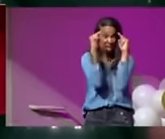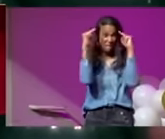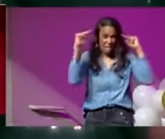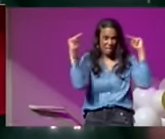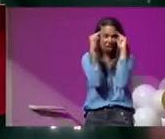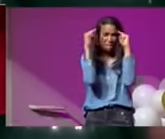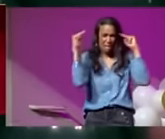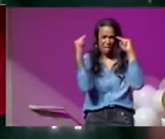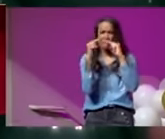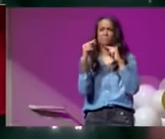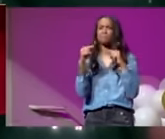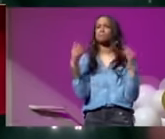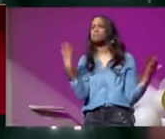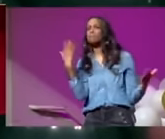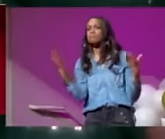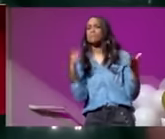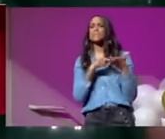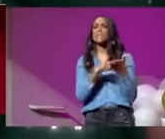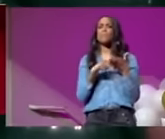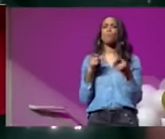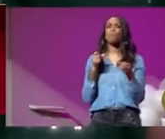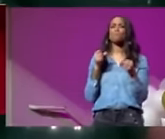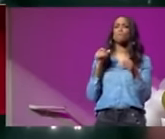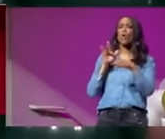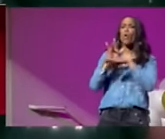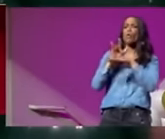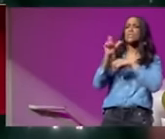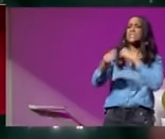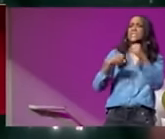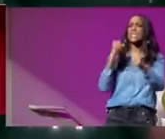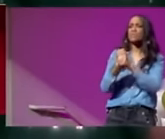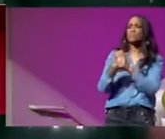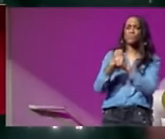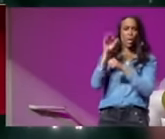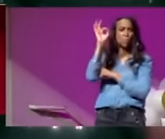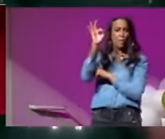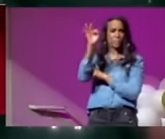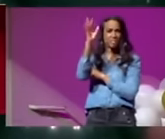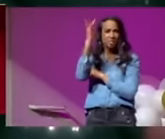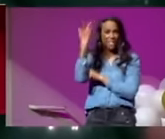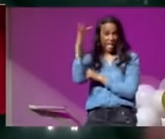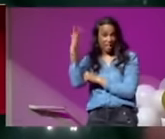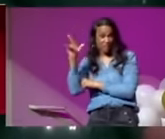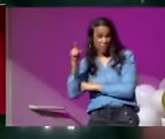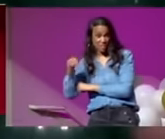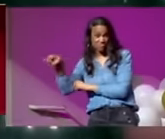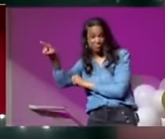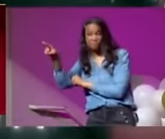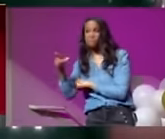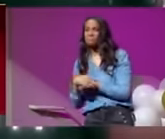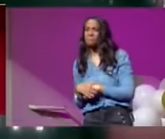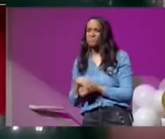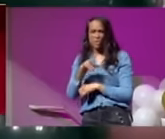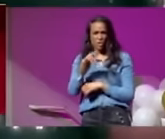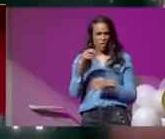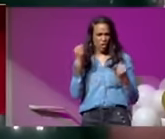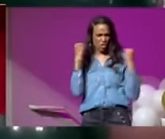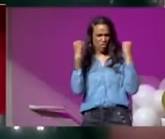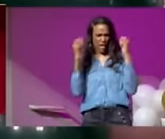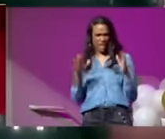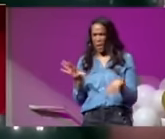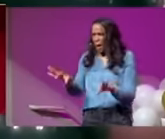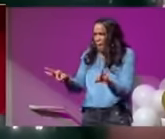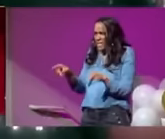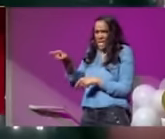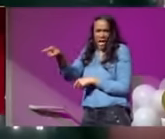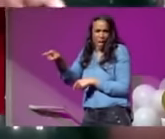street. Earlier this year, I was preaching in Syracuse, and when the driver picked me up, I was asking him about the weather